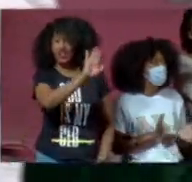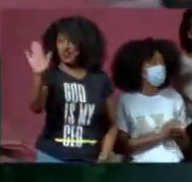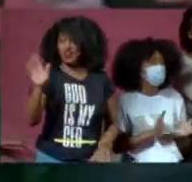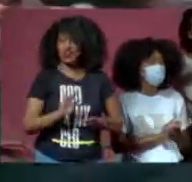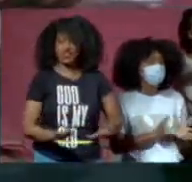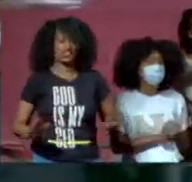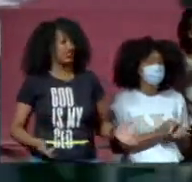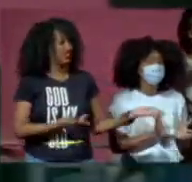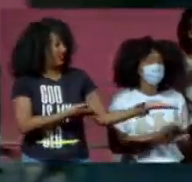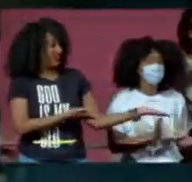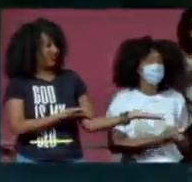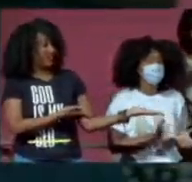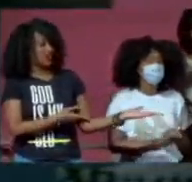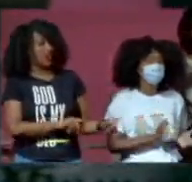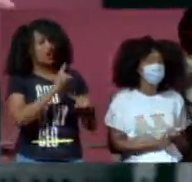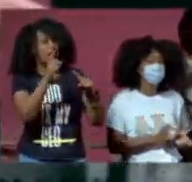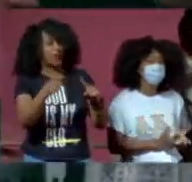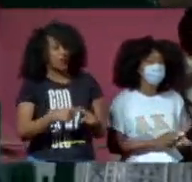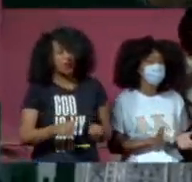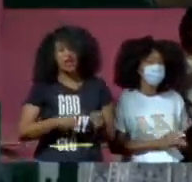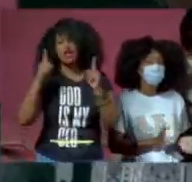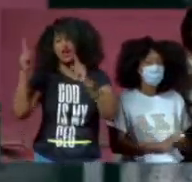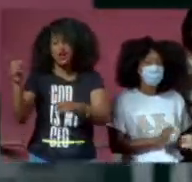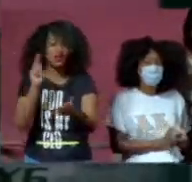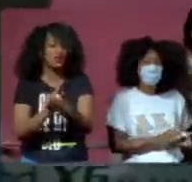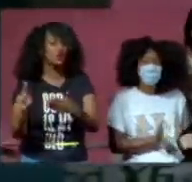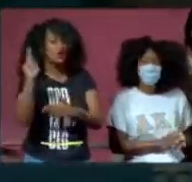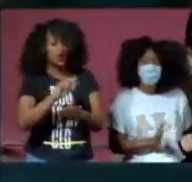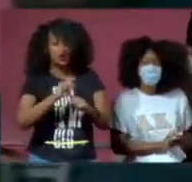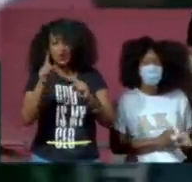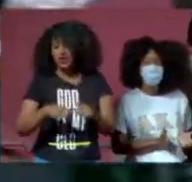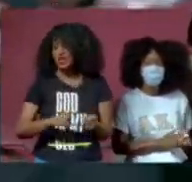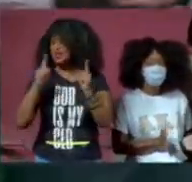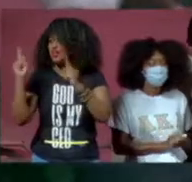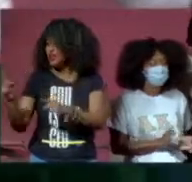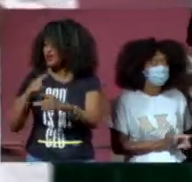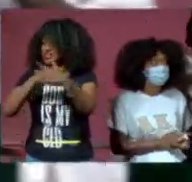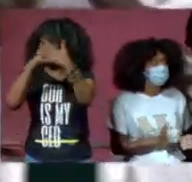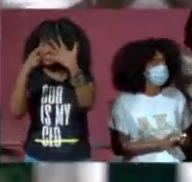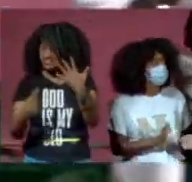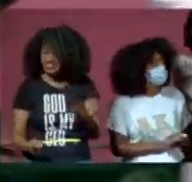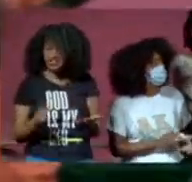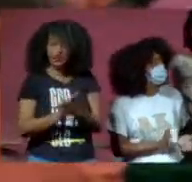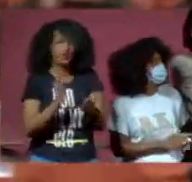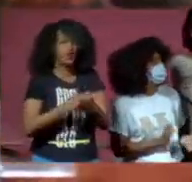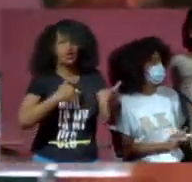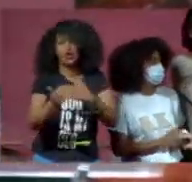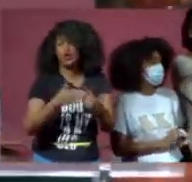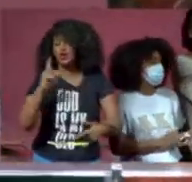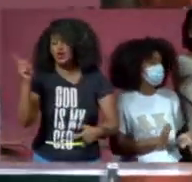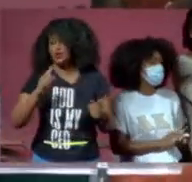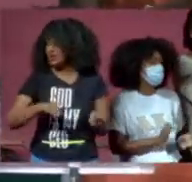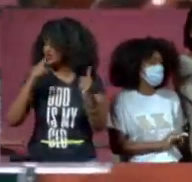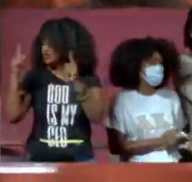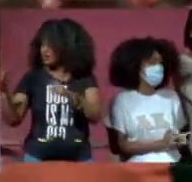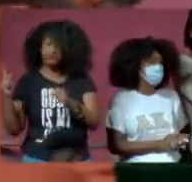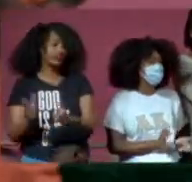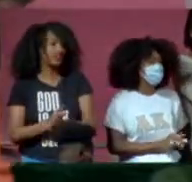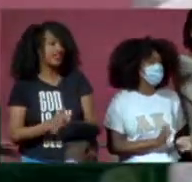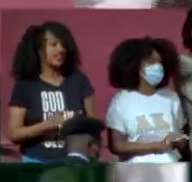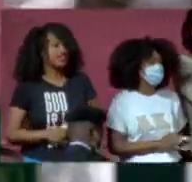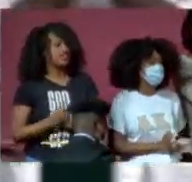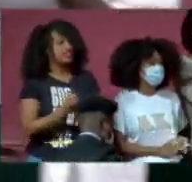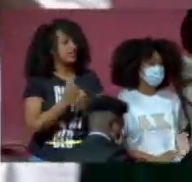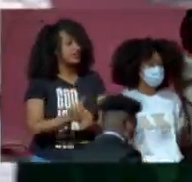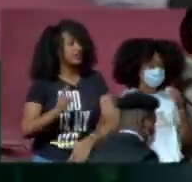children. When they go to Hampton, and when they go to UT, and whenever they go, where they go, they're representing you. You ought to